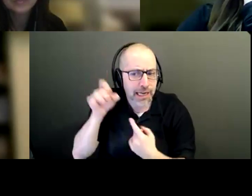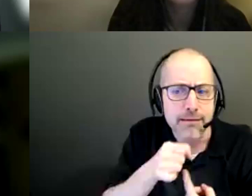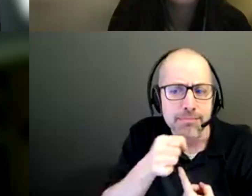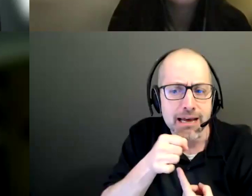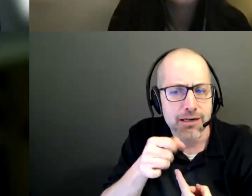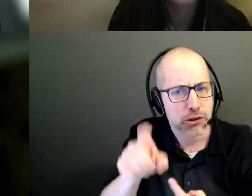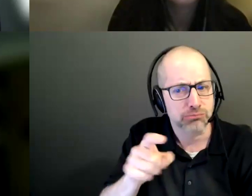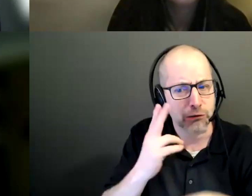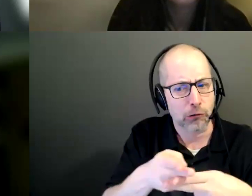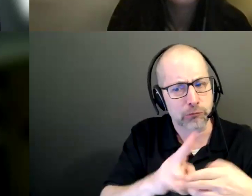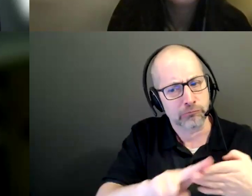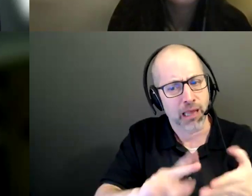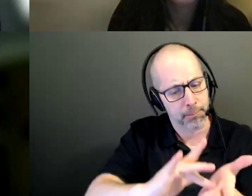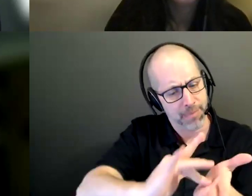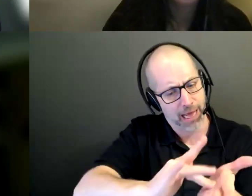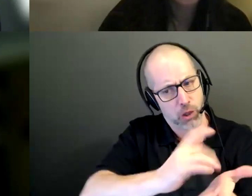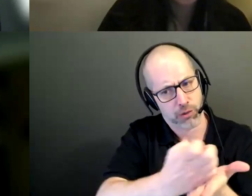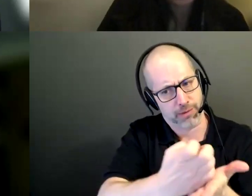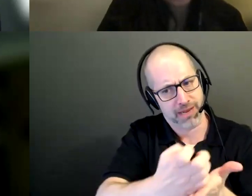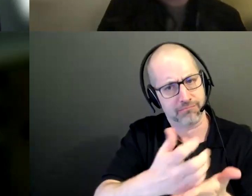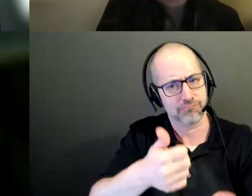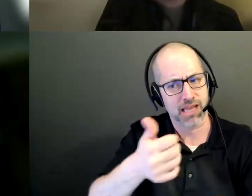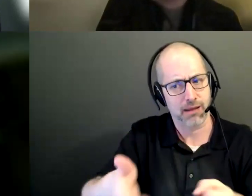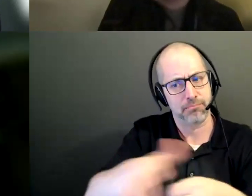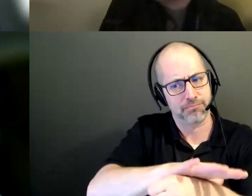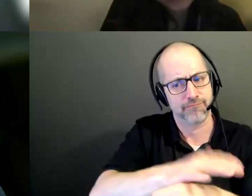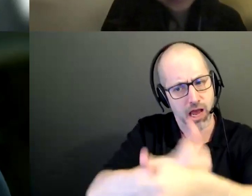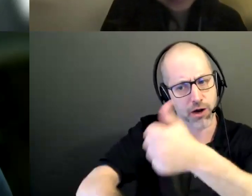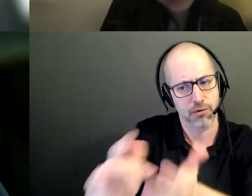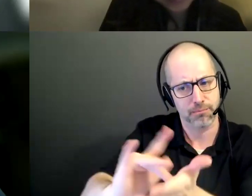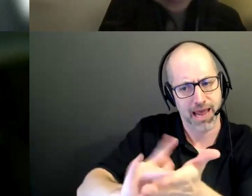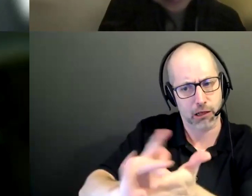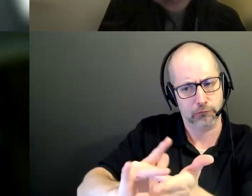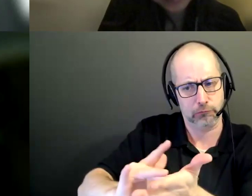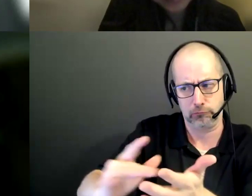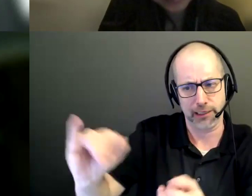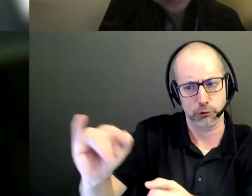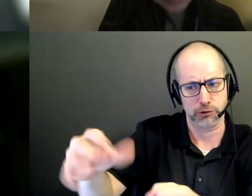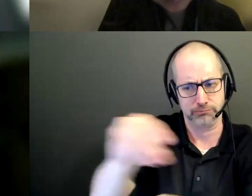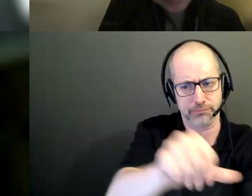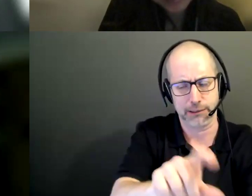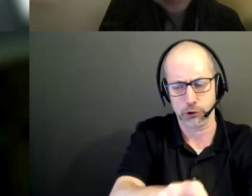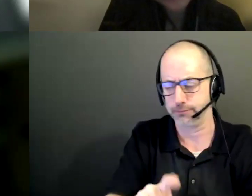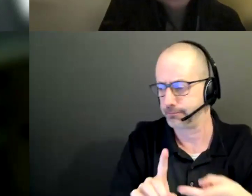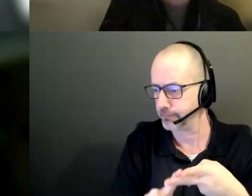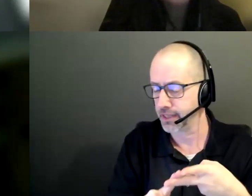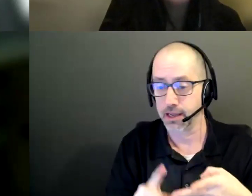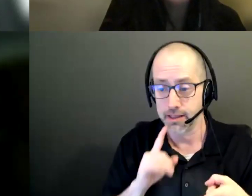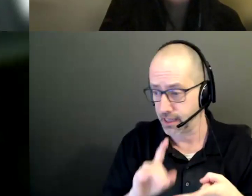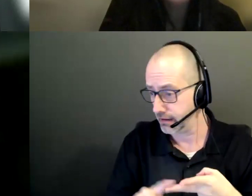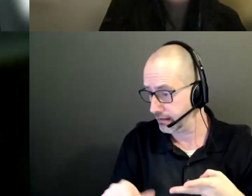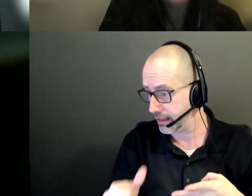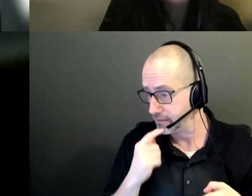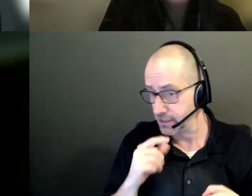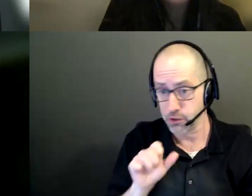equipment and covered under medical funding? Will there be coverage? And then there's someone who says, Work BC can help with funding